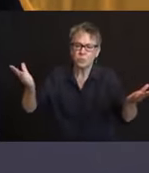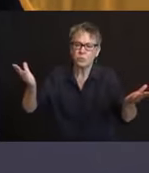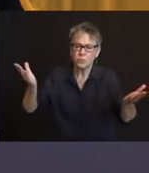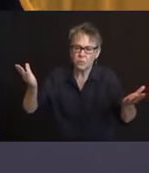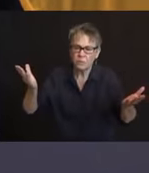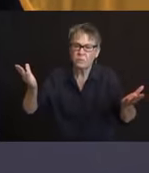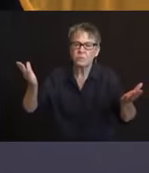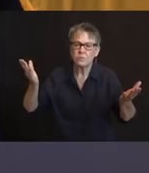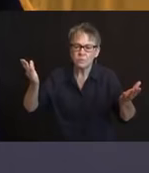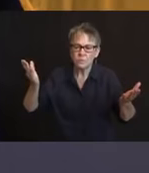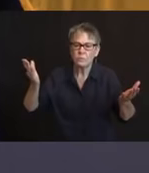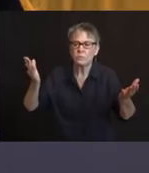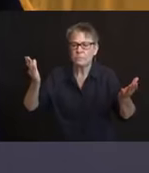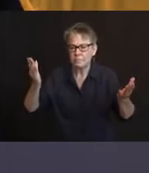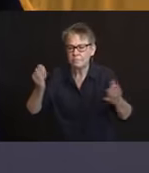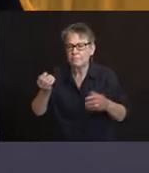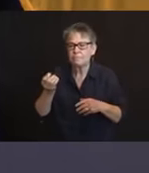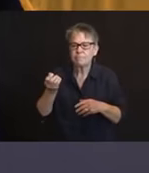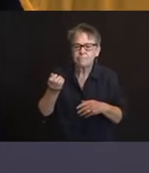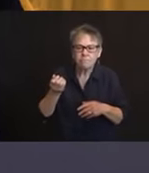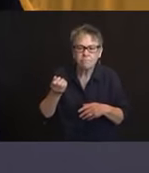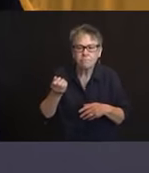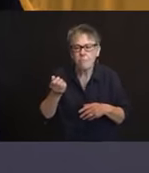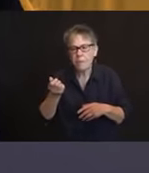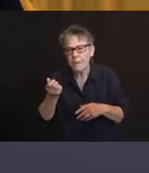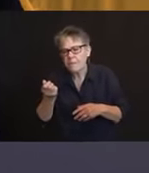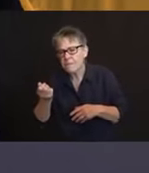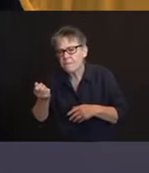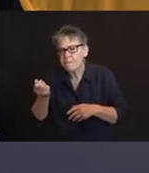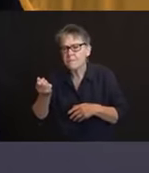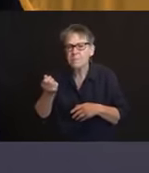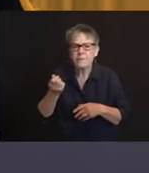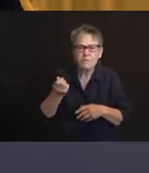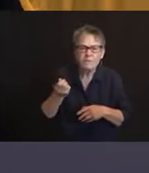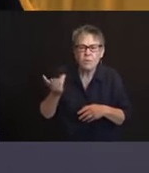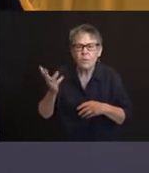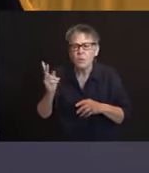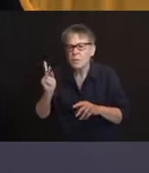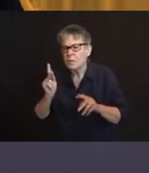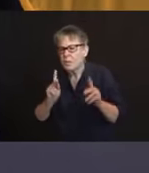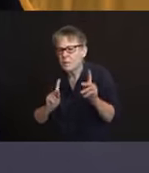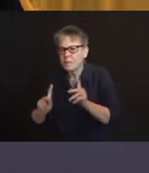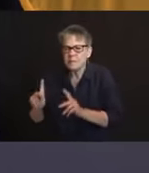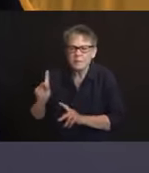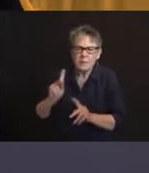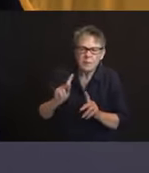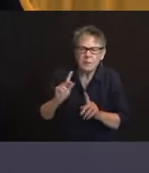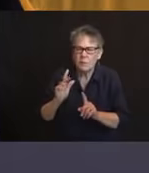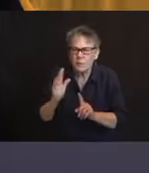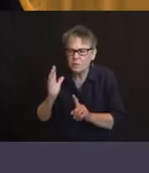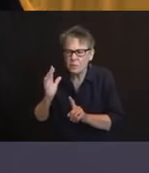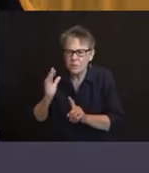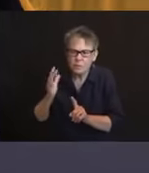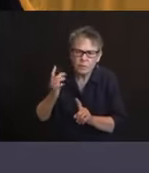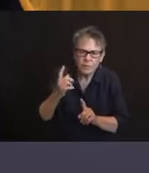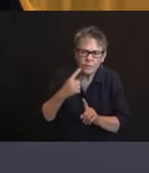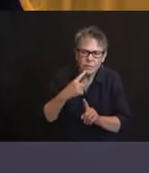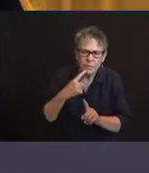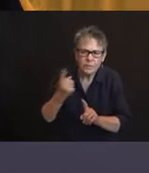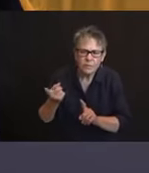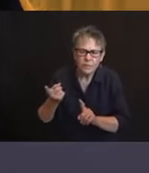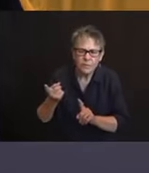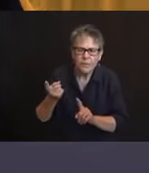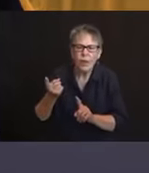to make a point. The fact of the matter is it's a vast minority, overwhelmingly by the millions, or in the cases of restaurants